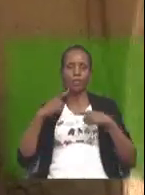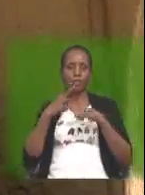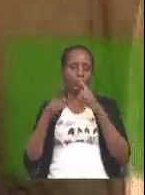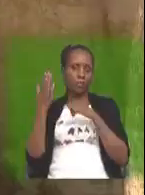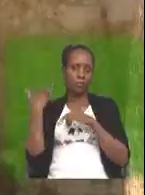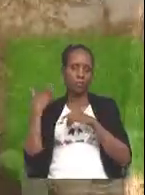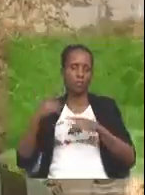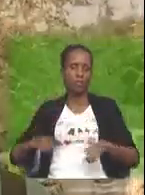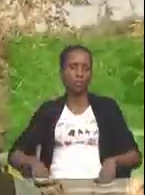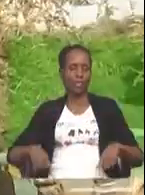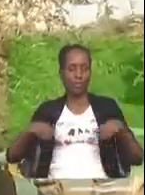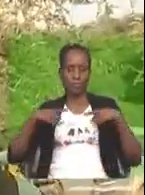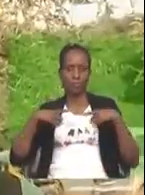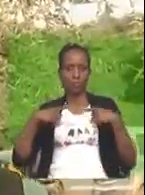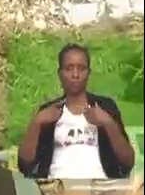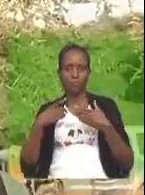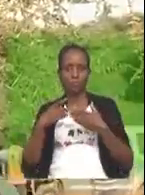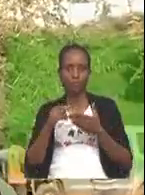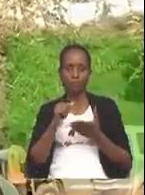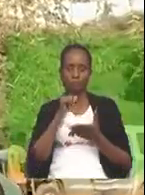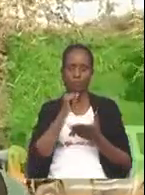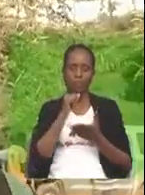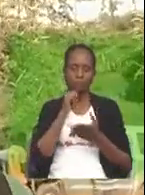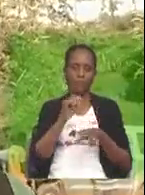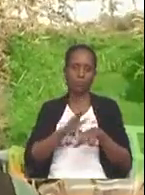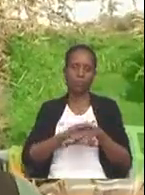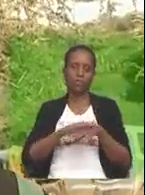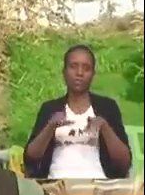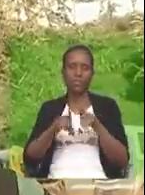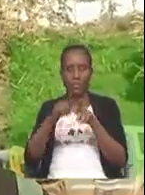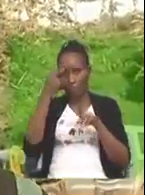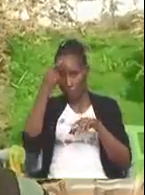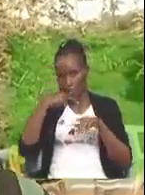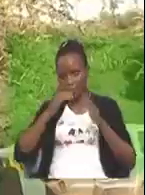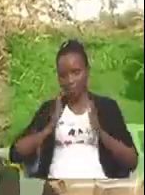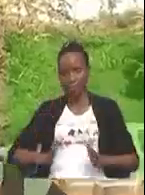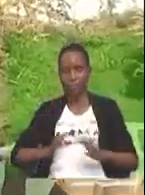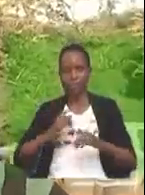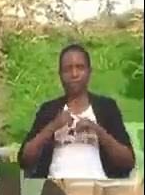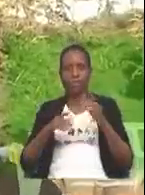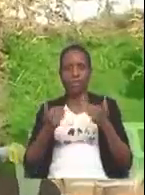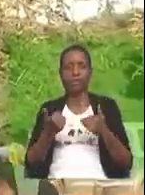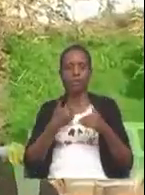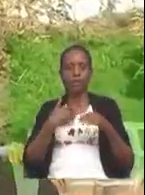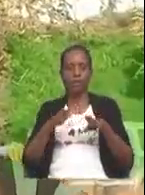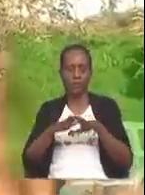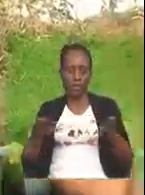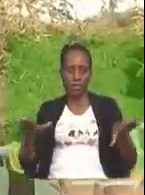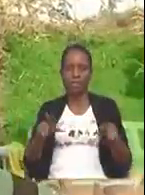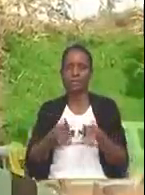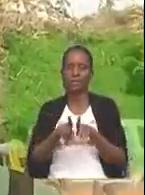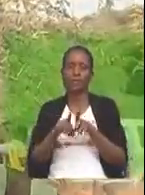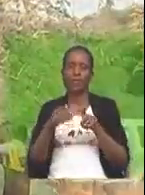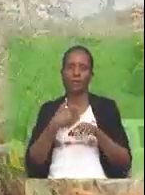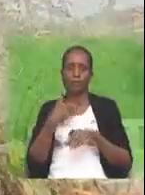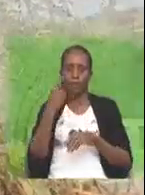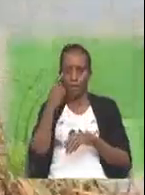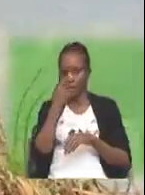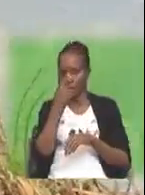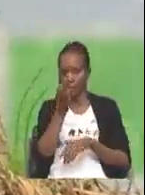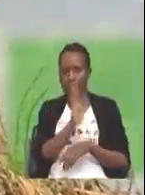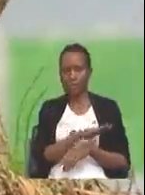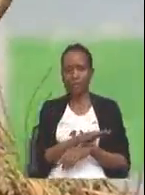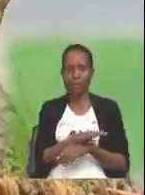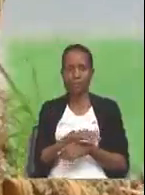yetu ilikuwa tu inakaa tulikuwa tunakaa kwa makifofu. Lakini file tumeyafuata mashamba tumeyafuata macho tayari.